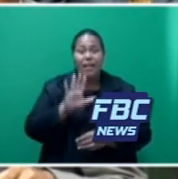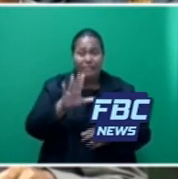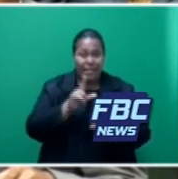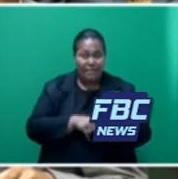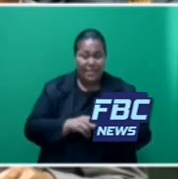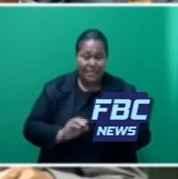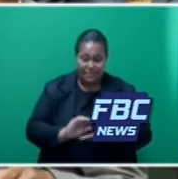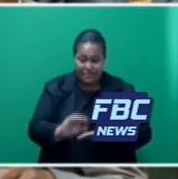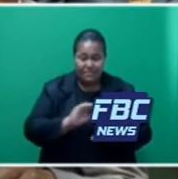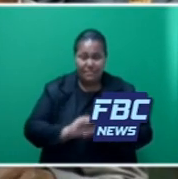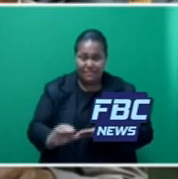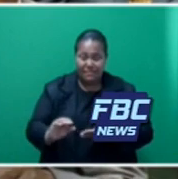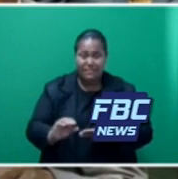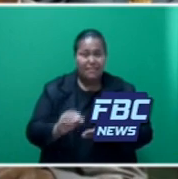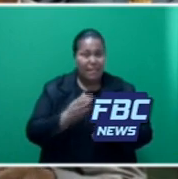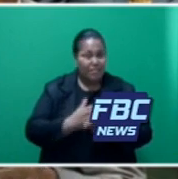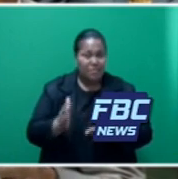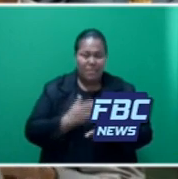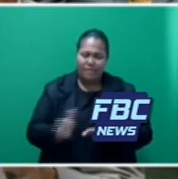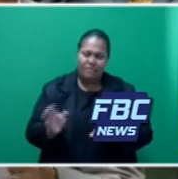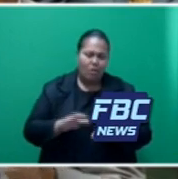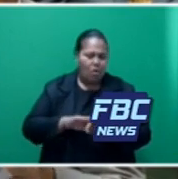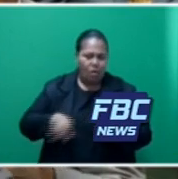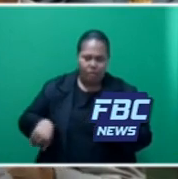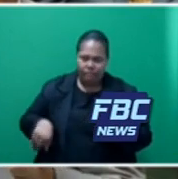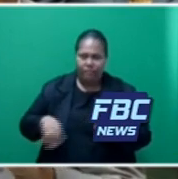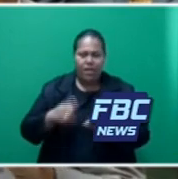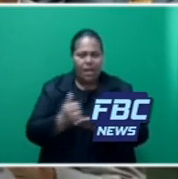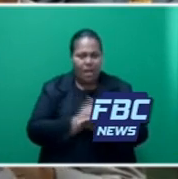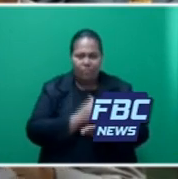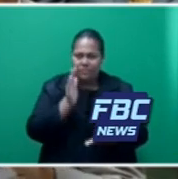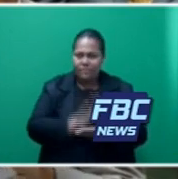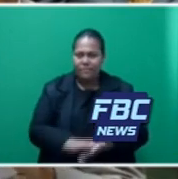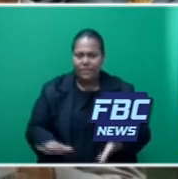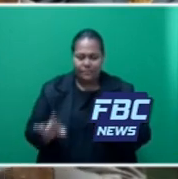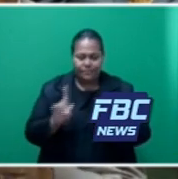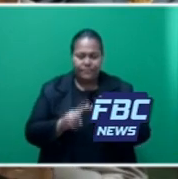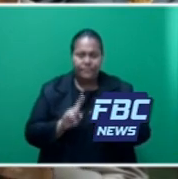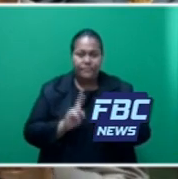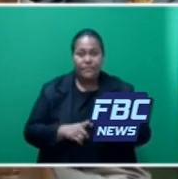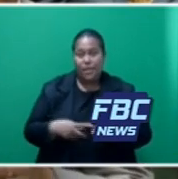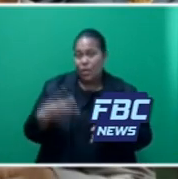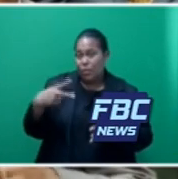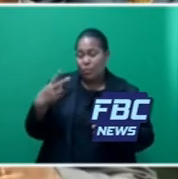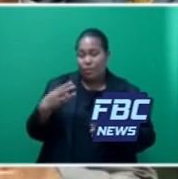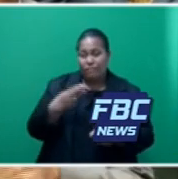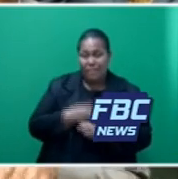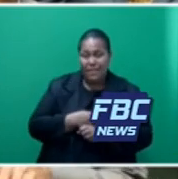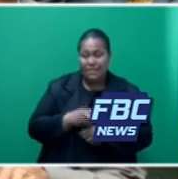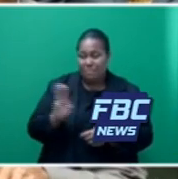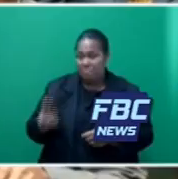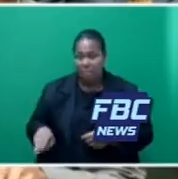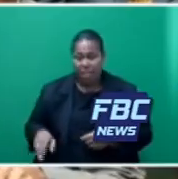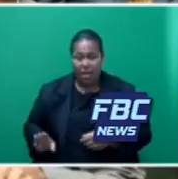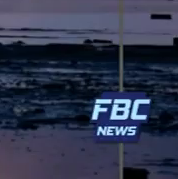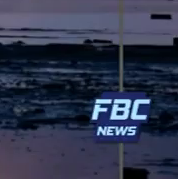years. Cancel membership if no contribution is received after a lapse of 12 months from the membership startup